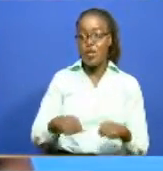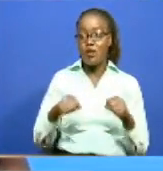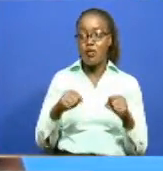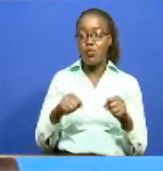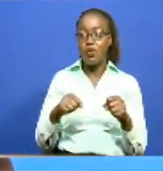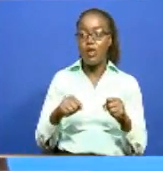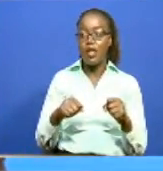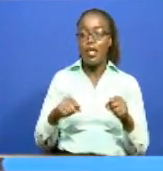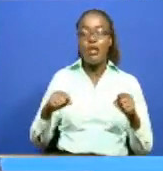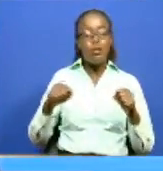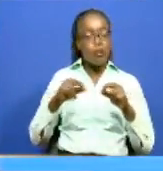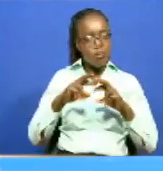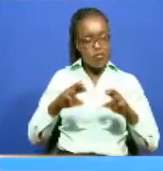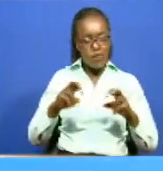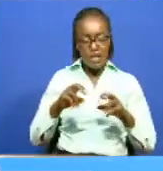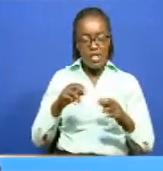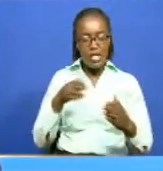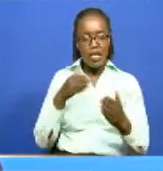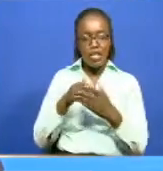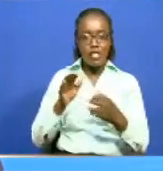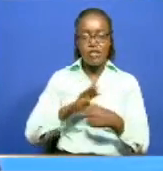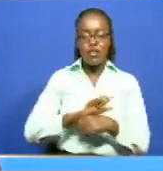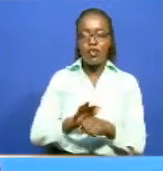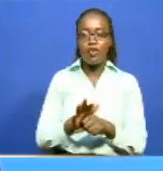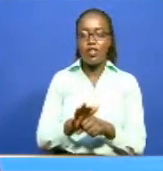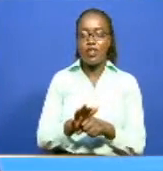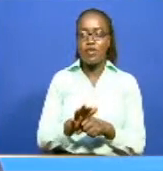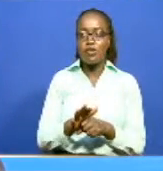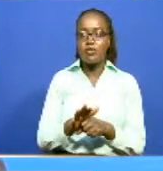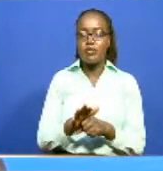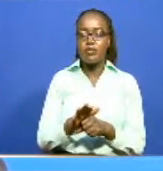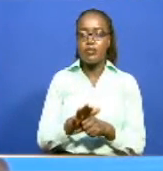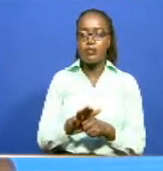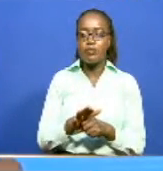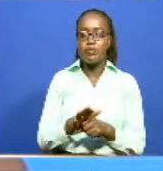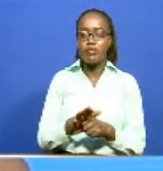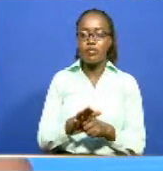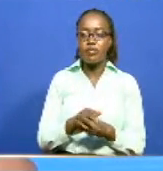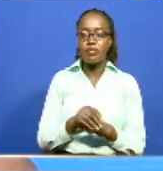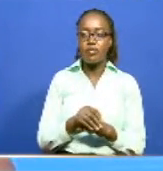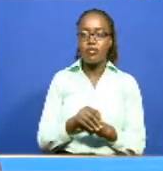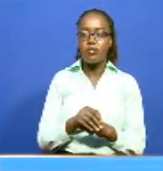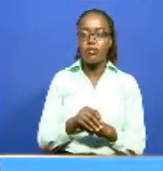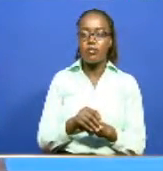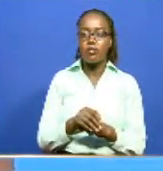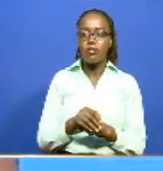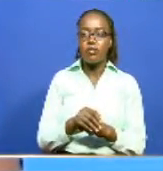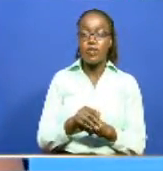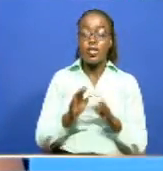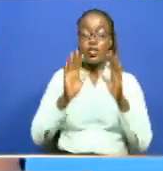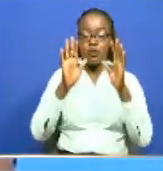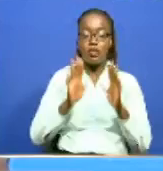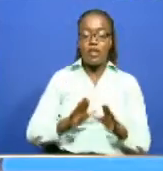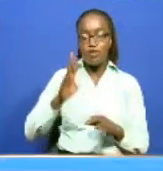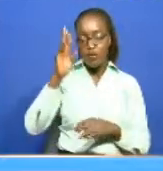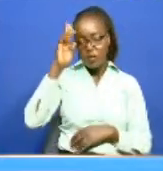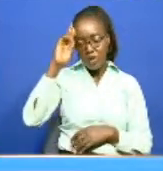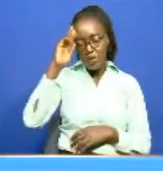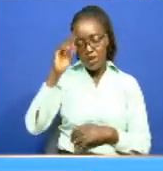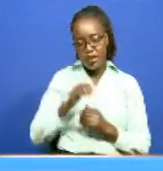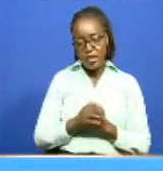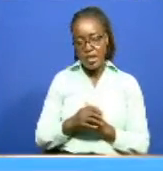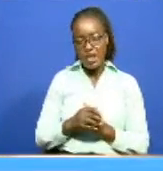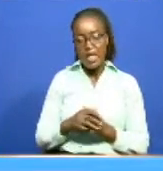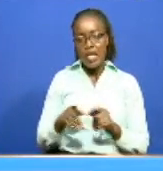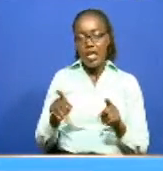start mitigating against COVID-19 and we have started flattening the curve. It is important to remember, even as